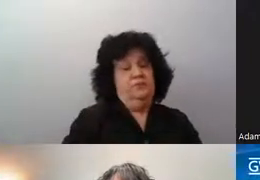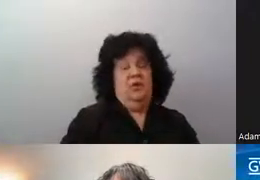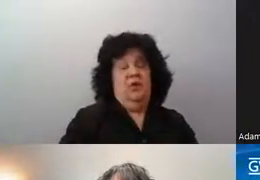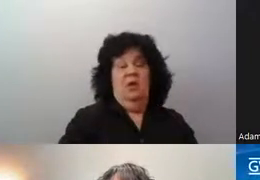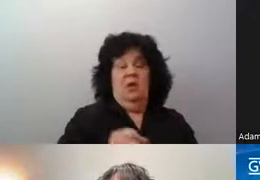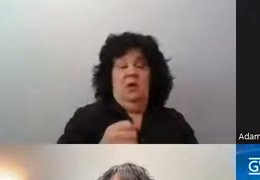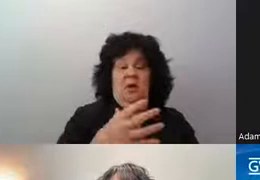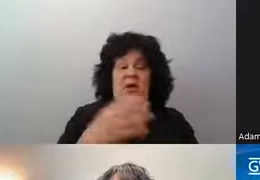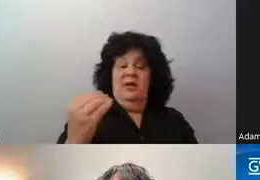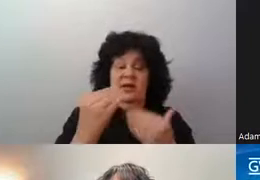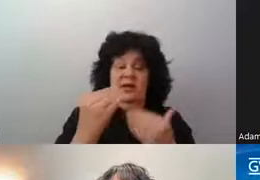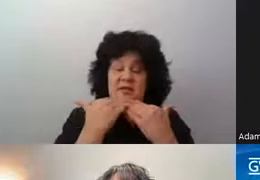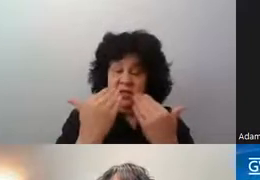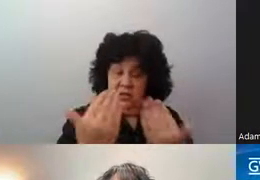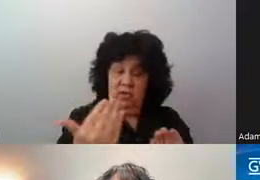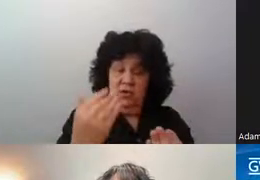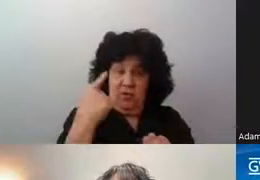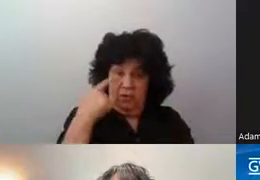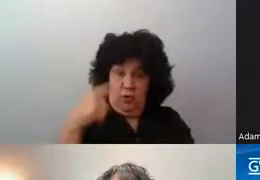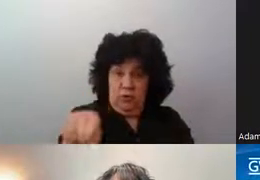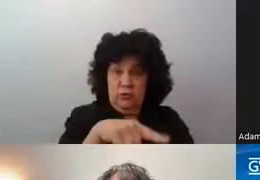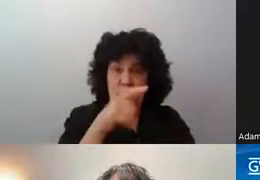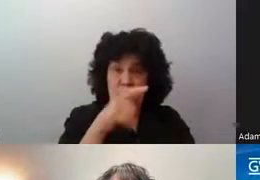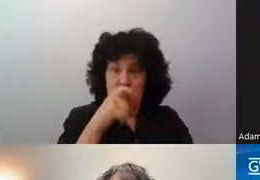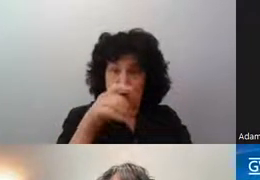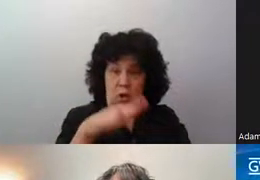Thank you to for those of you who are on the